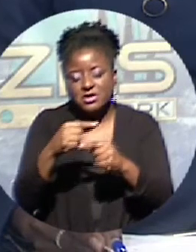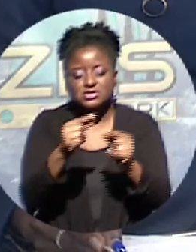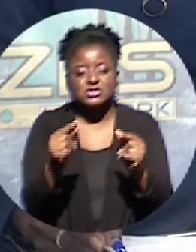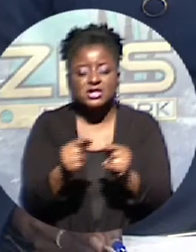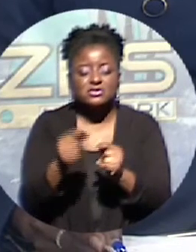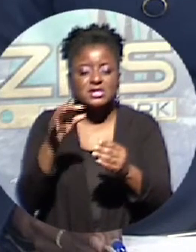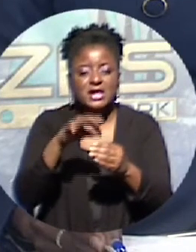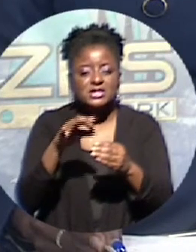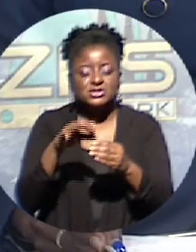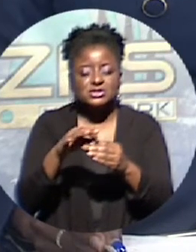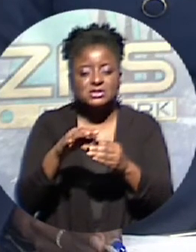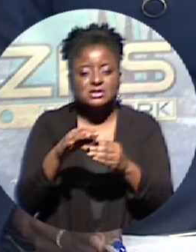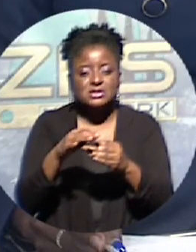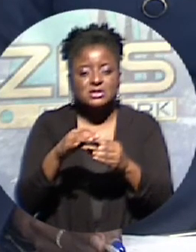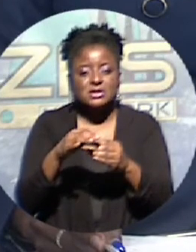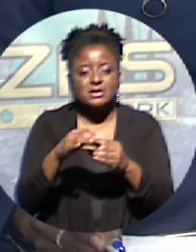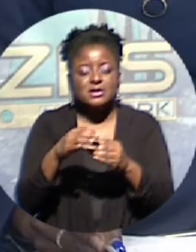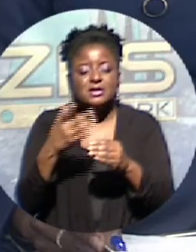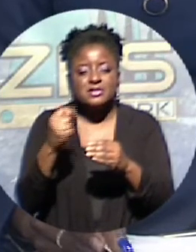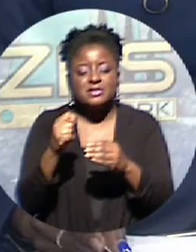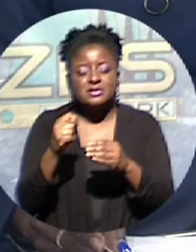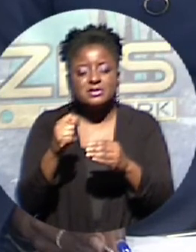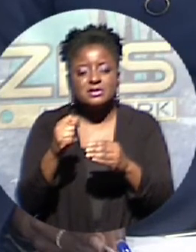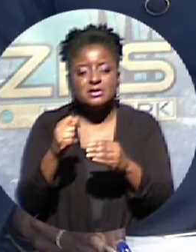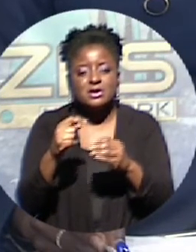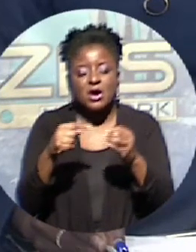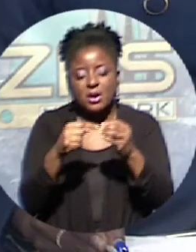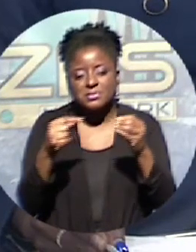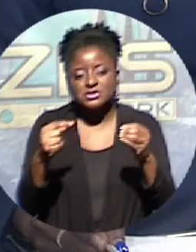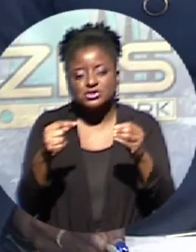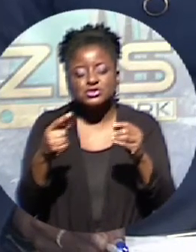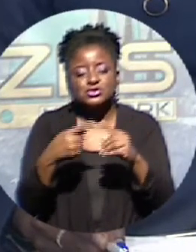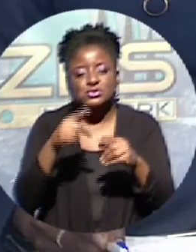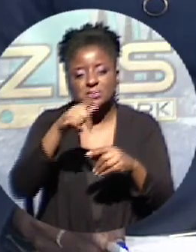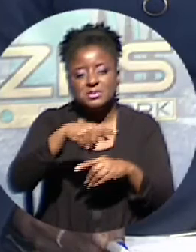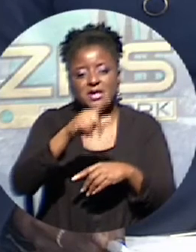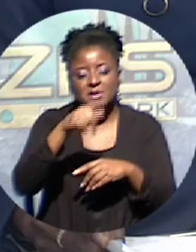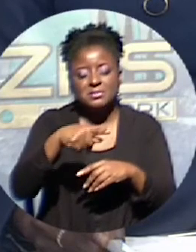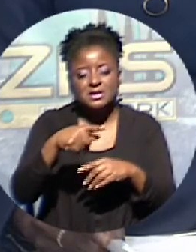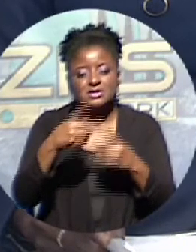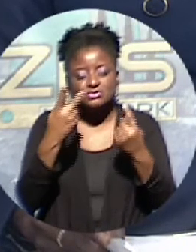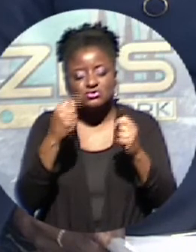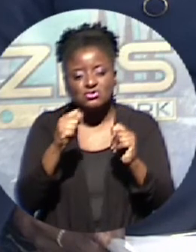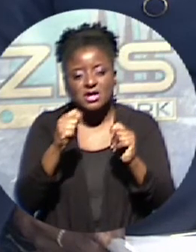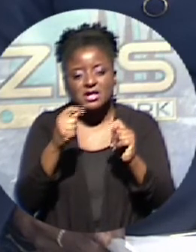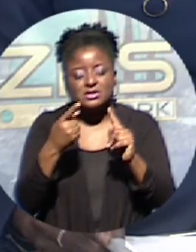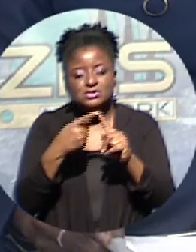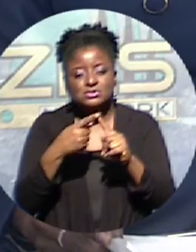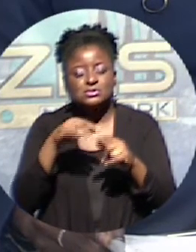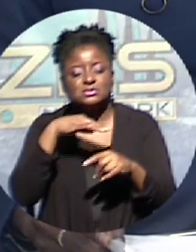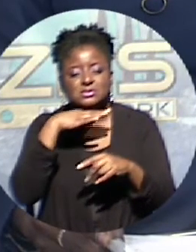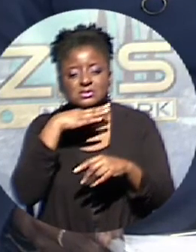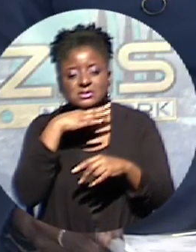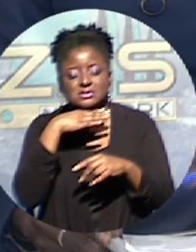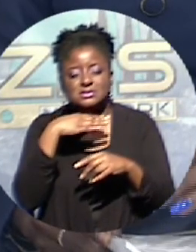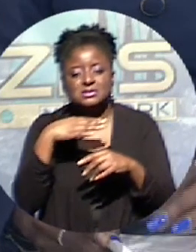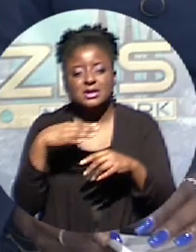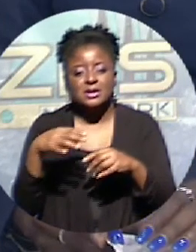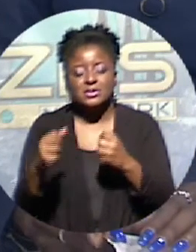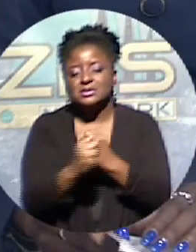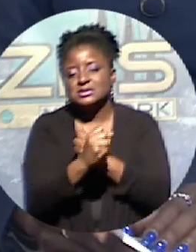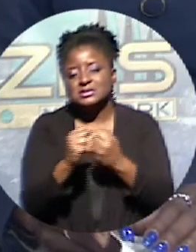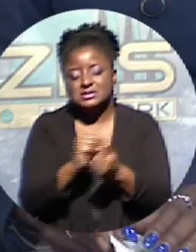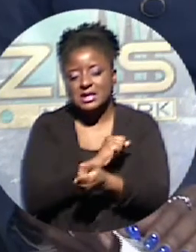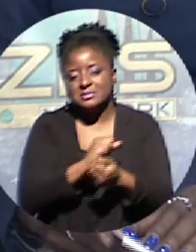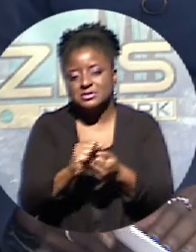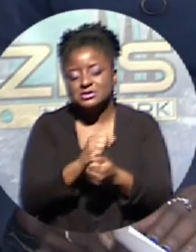the PLP is sinking into a smear campaign, attacking people personally to distract from the important issues for which they have no